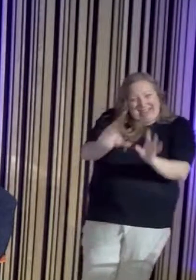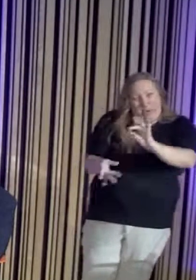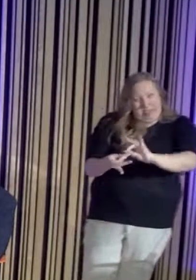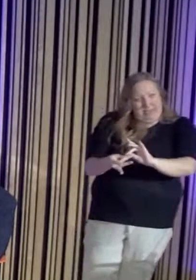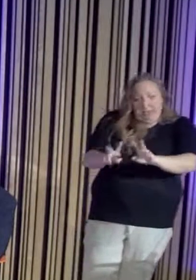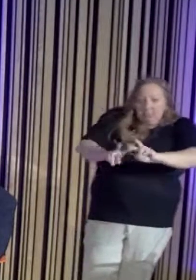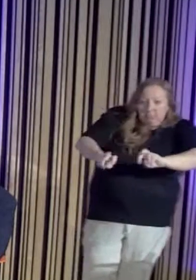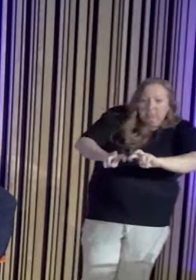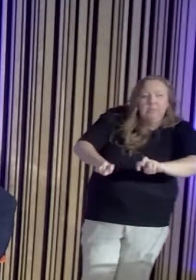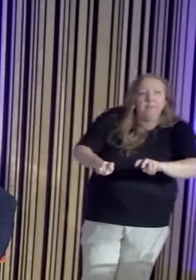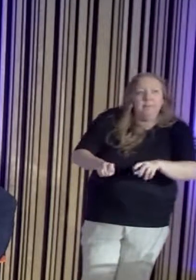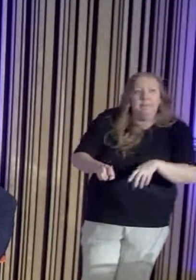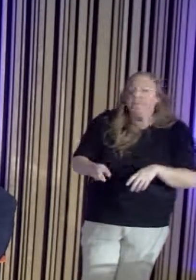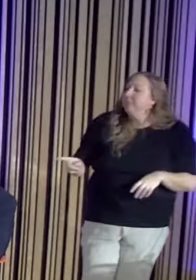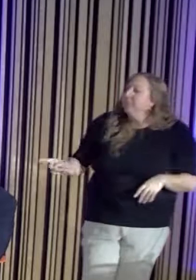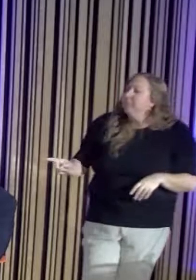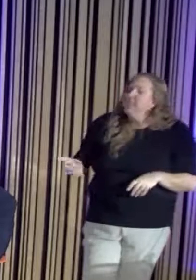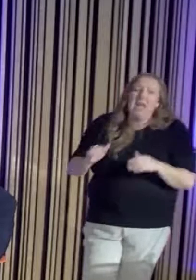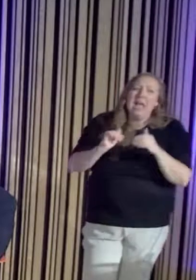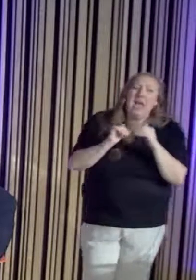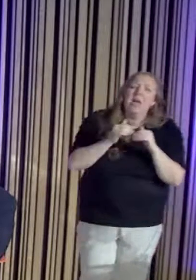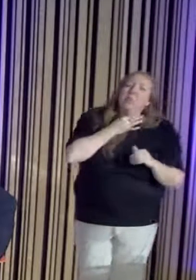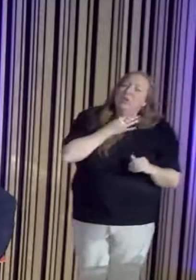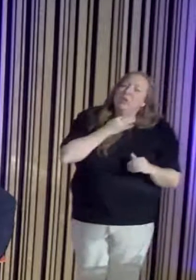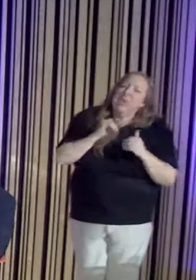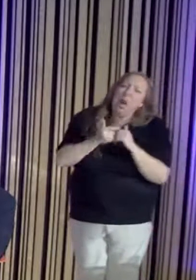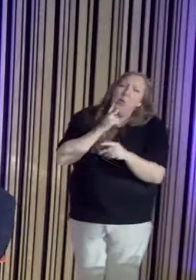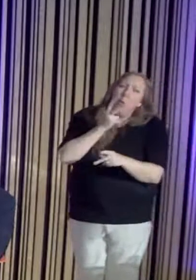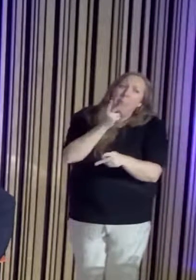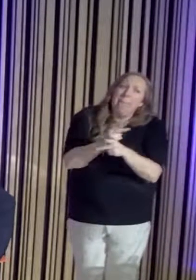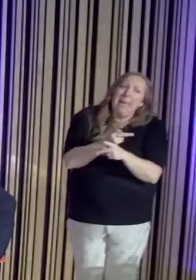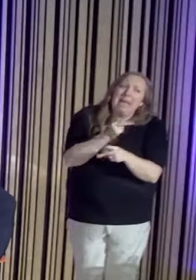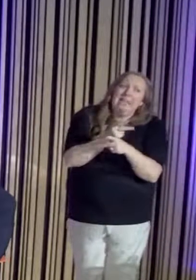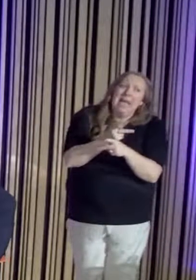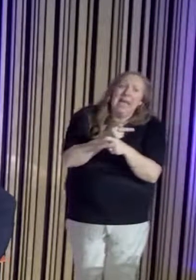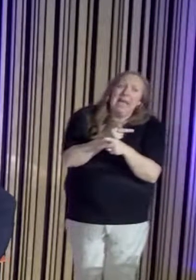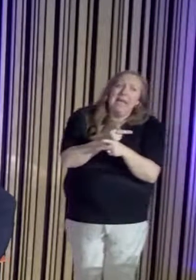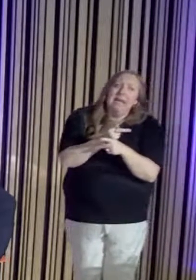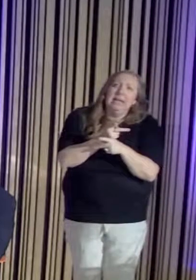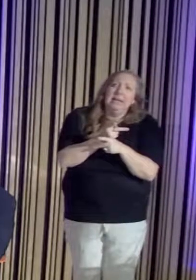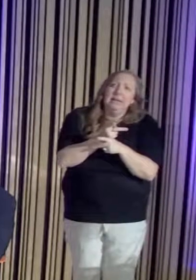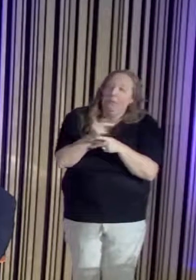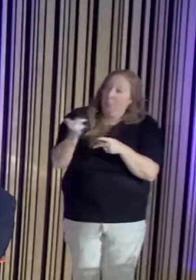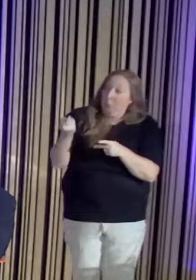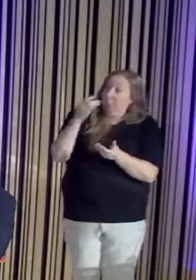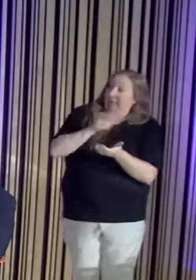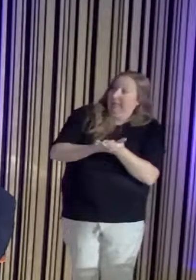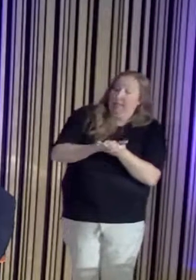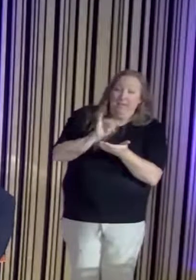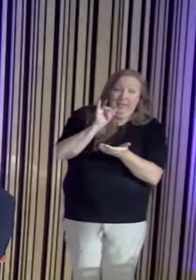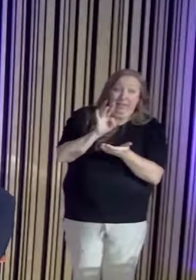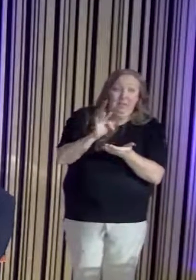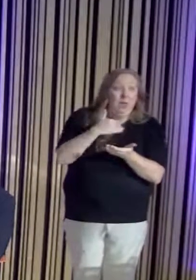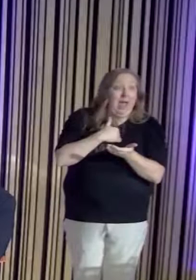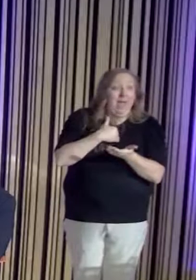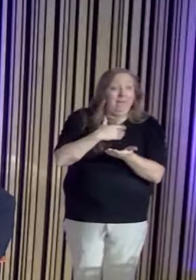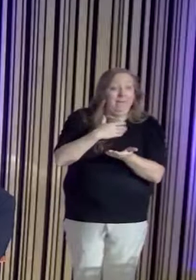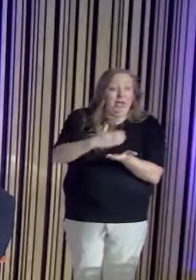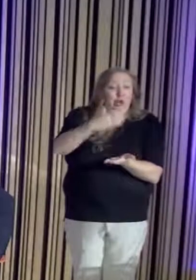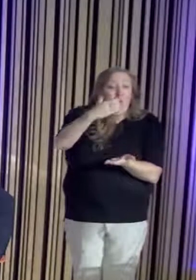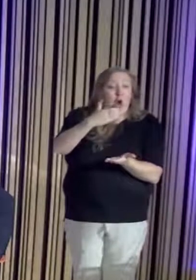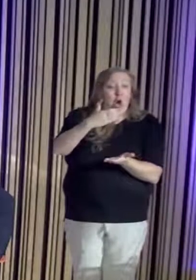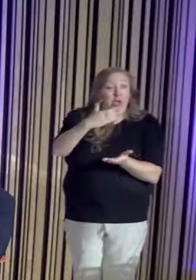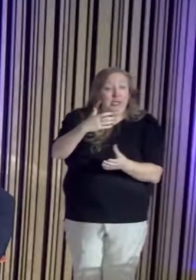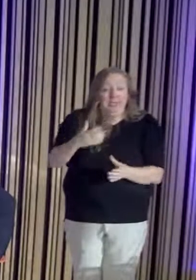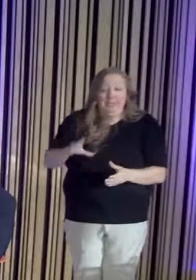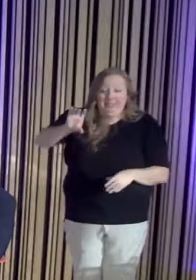understand its. So how do you maintain the same, I mean, you believe that if you have a jar, I don't know what you put it in,